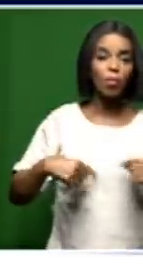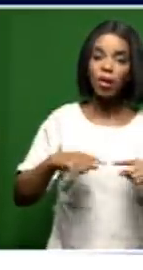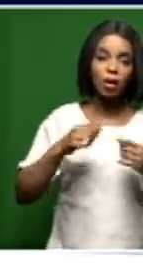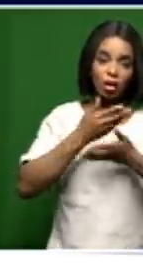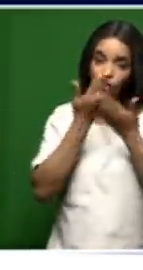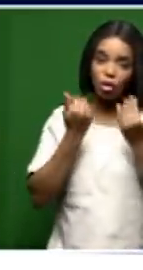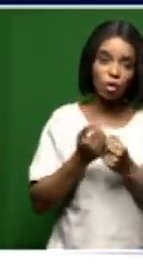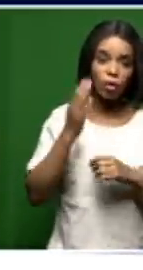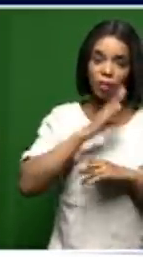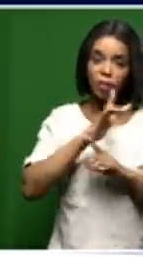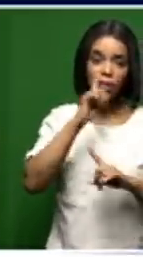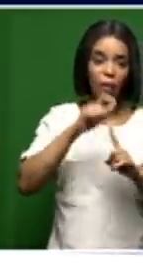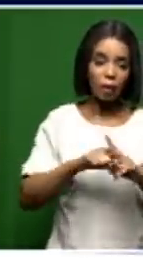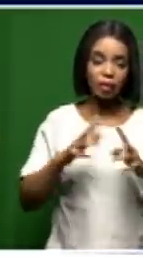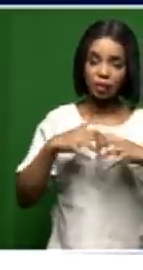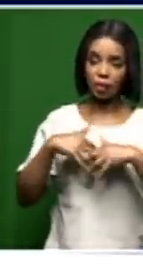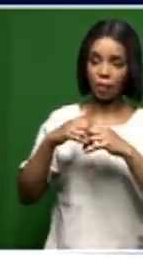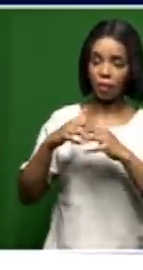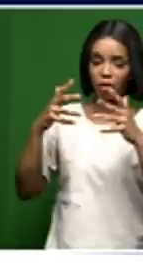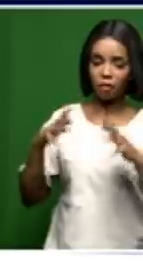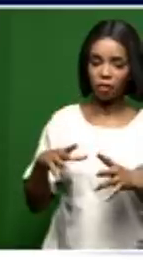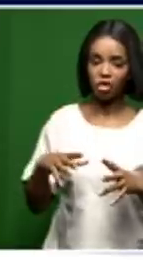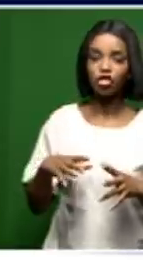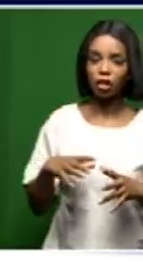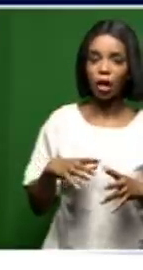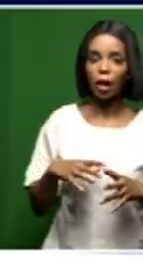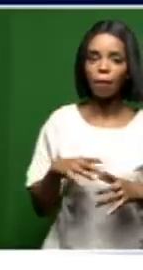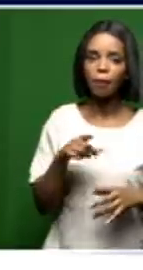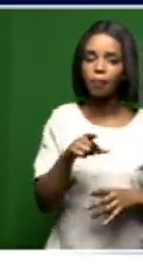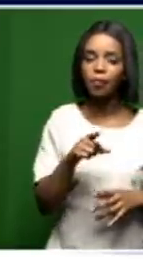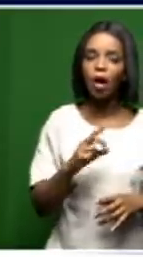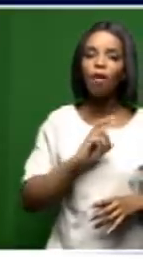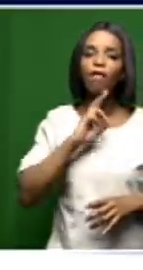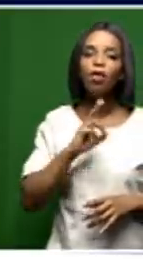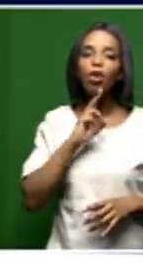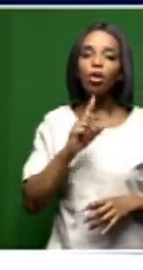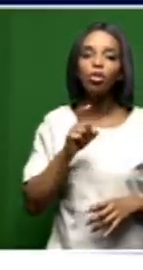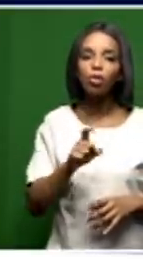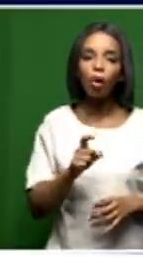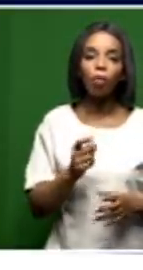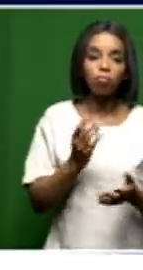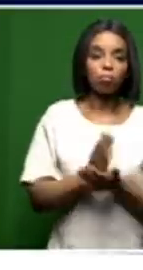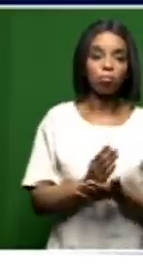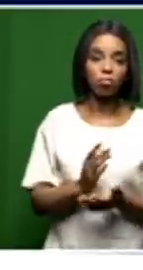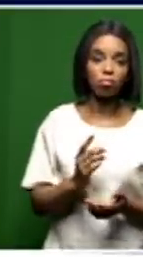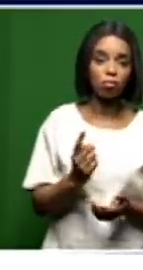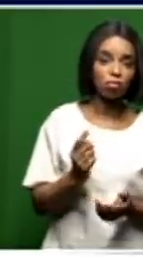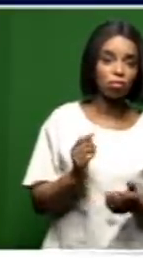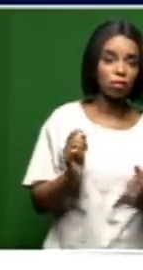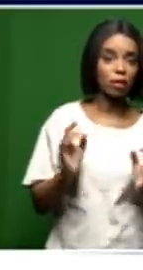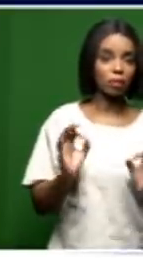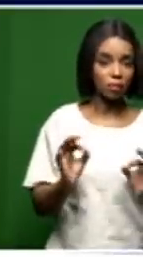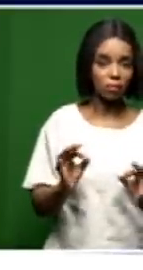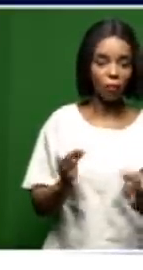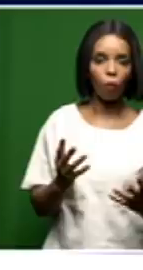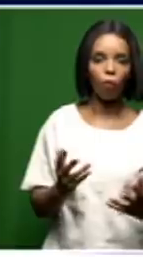ever established the veracity of that or the authenticity of that leaked audio. But we will certainly continue